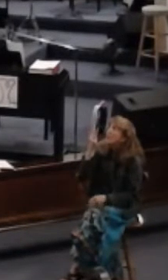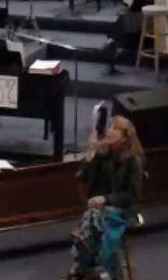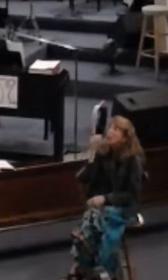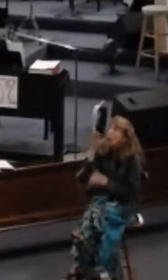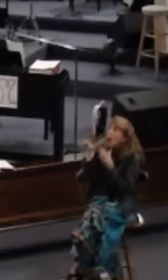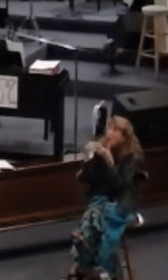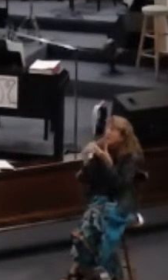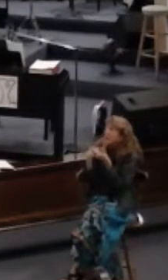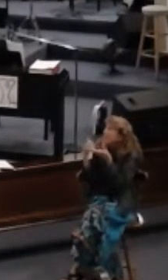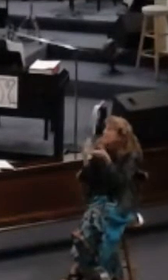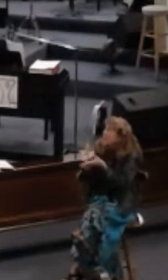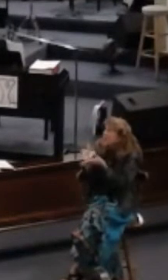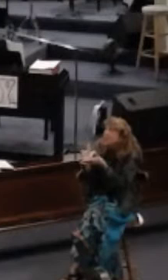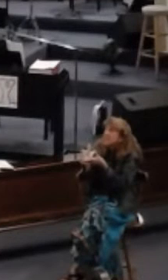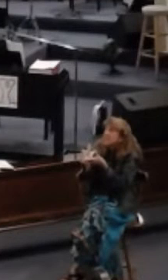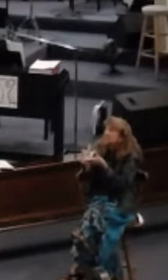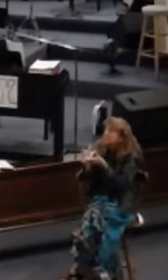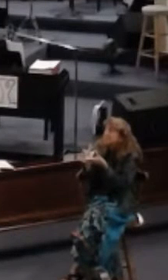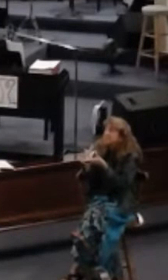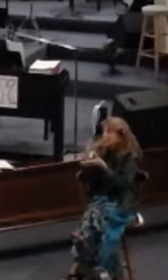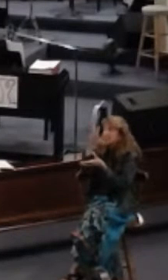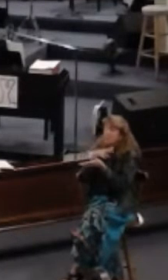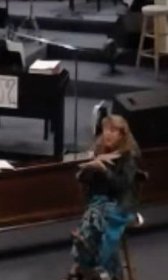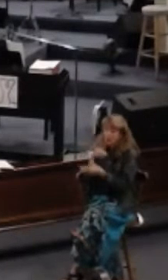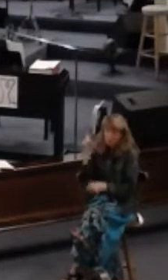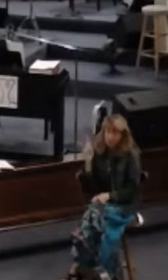have. And so he did.